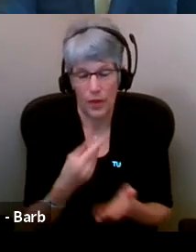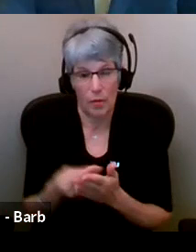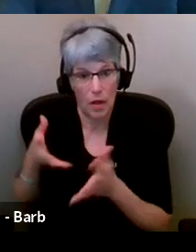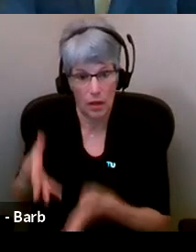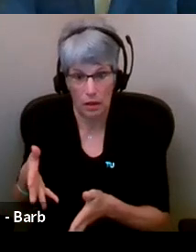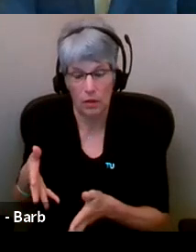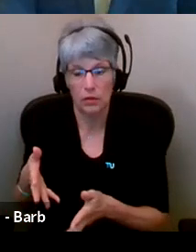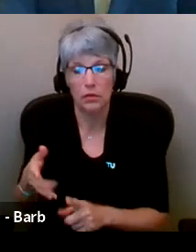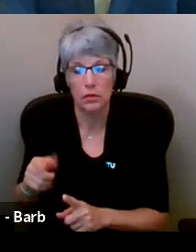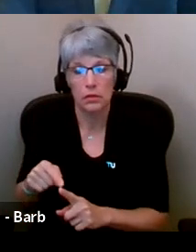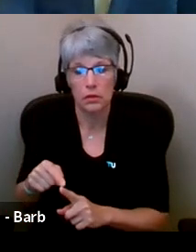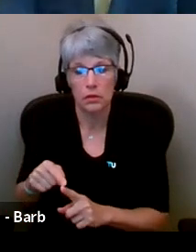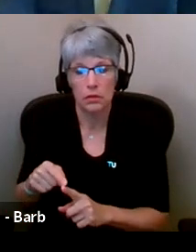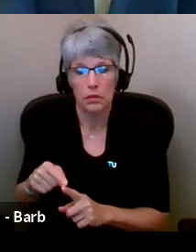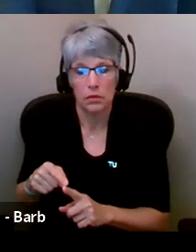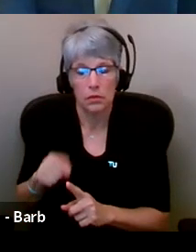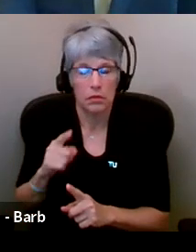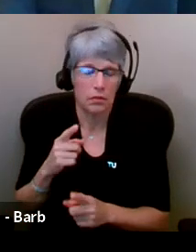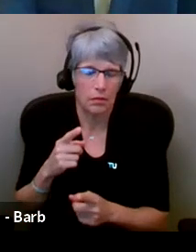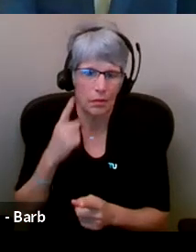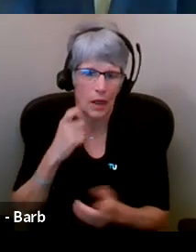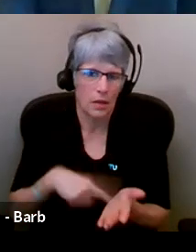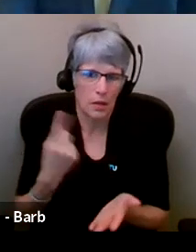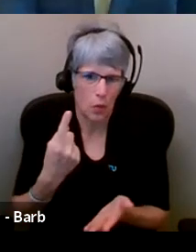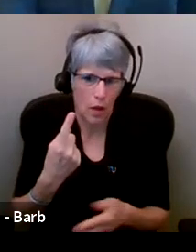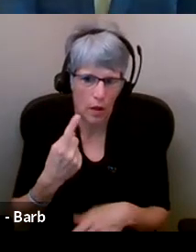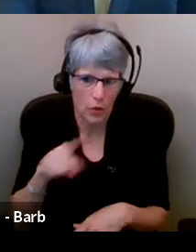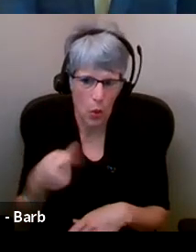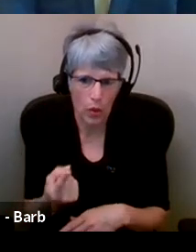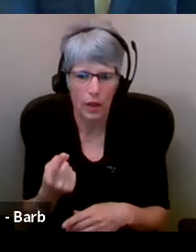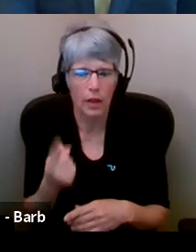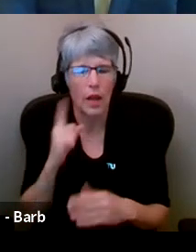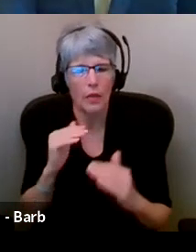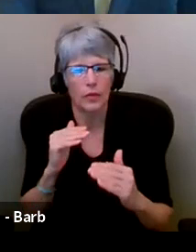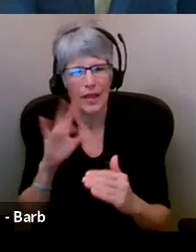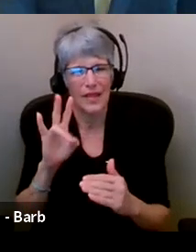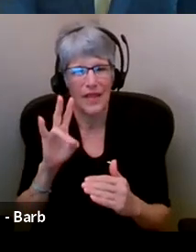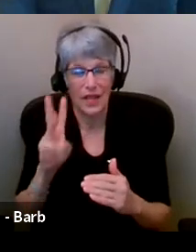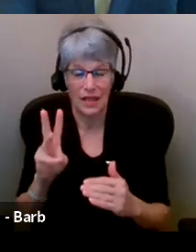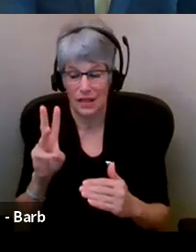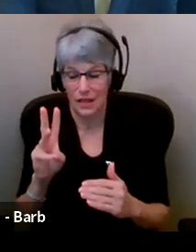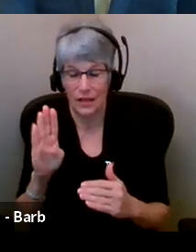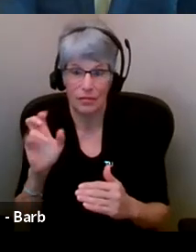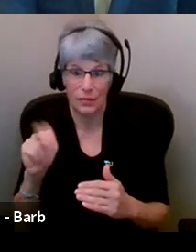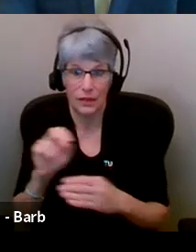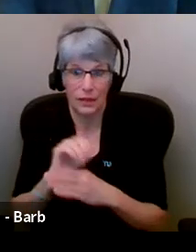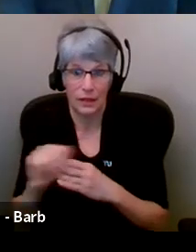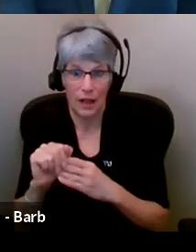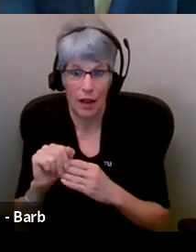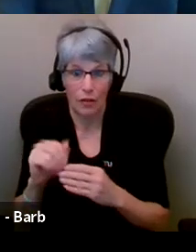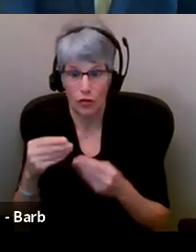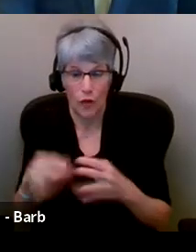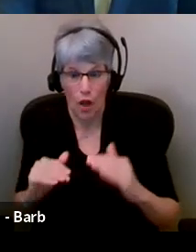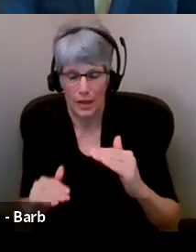primarily being addressed, because it's one-time only, to close the gap with that $76 million or so of losses that the president